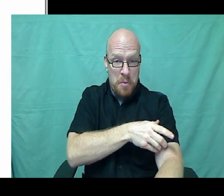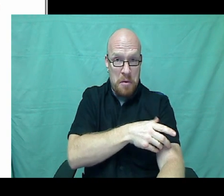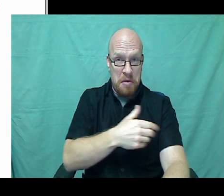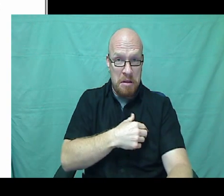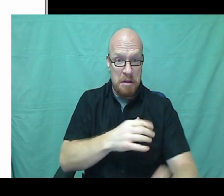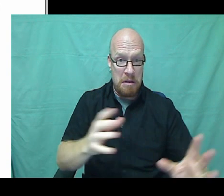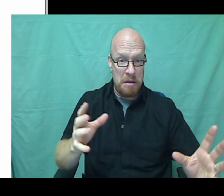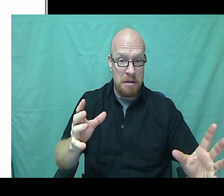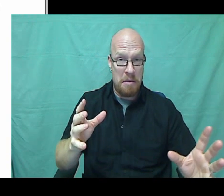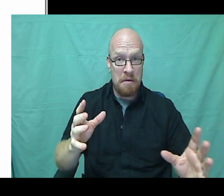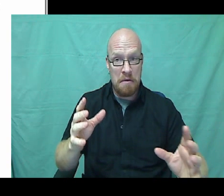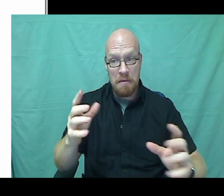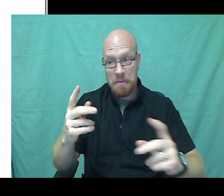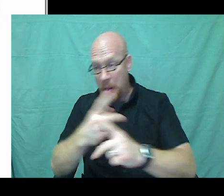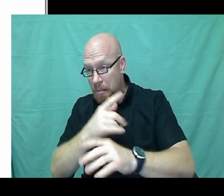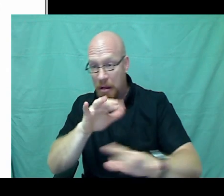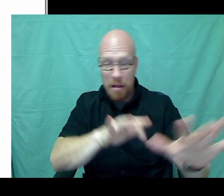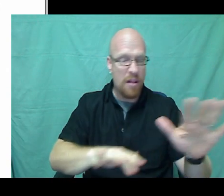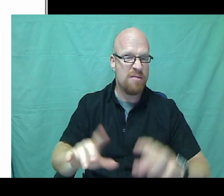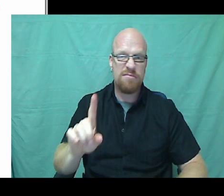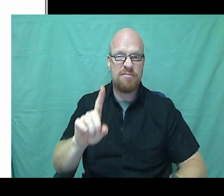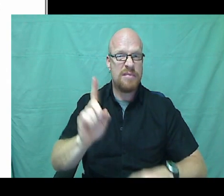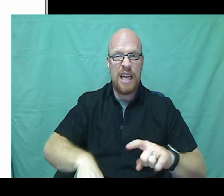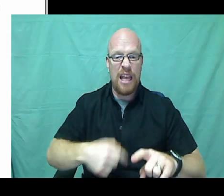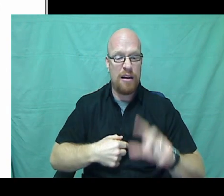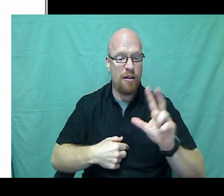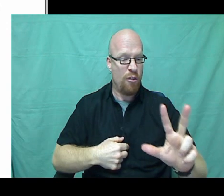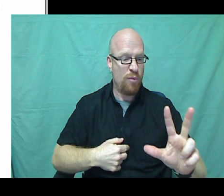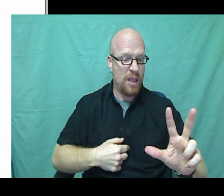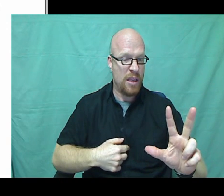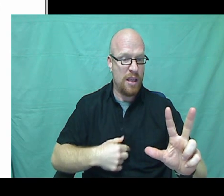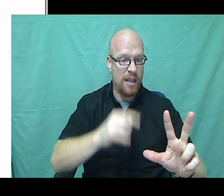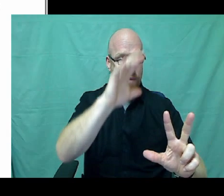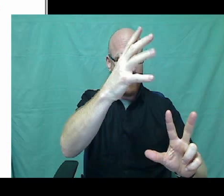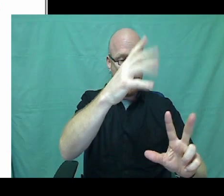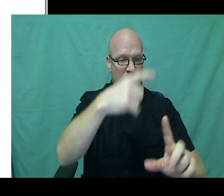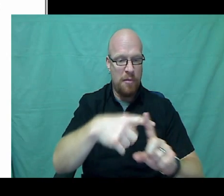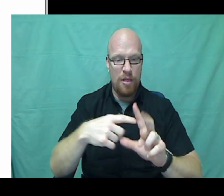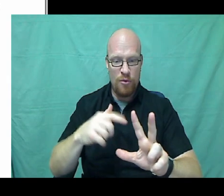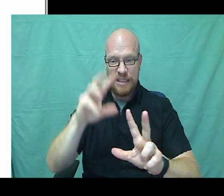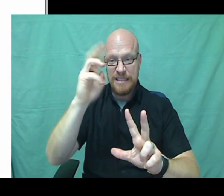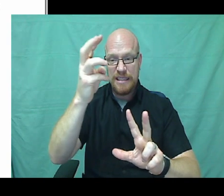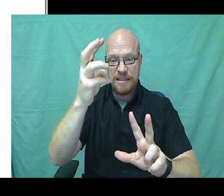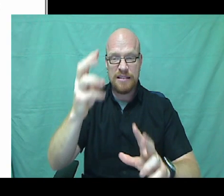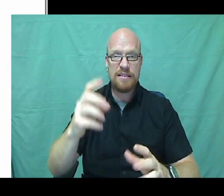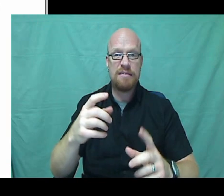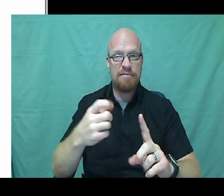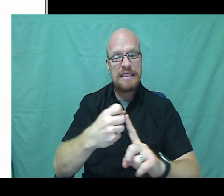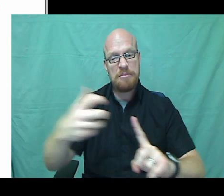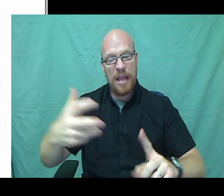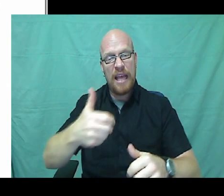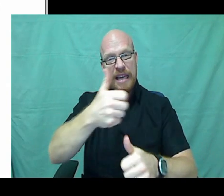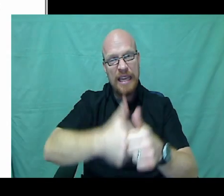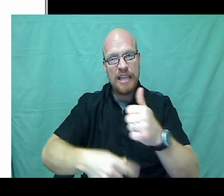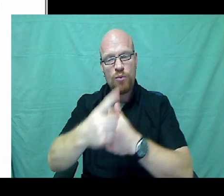They have power, both have exponents. The bases match, but we're not multiplying them.